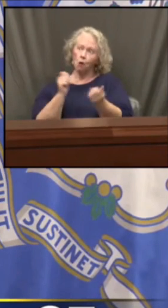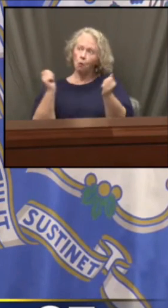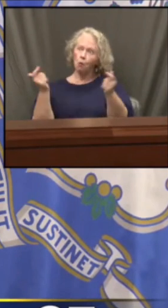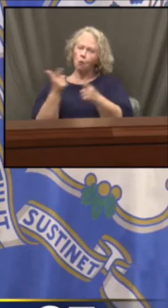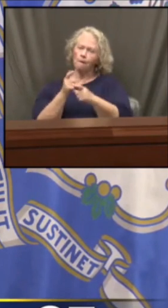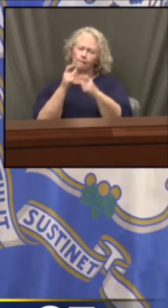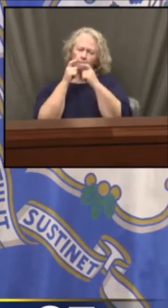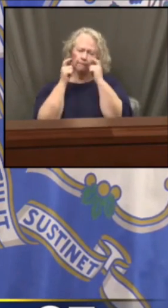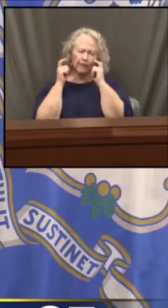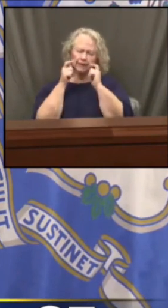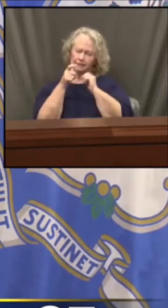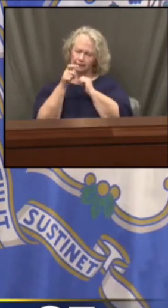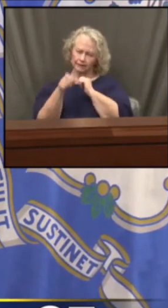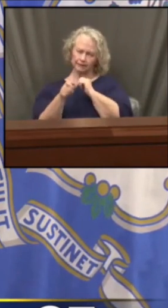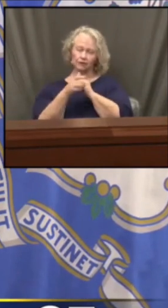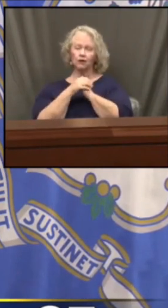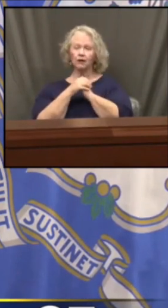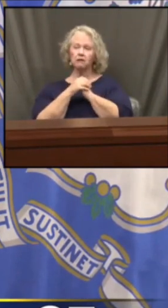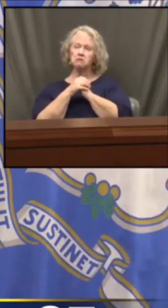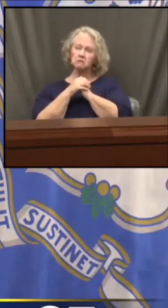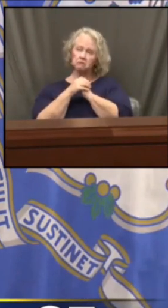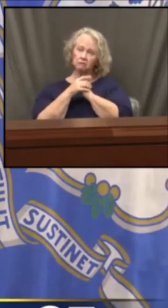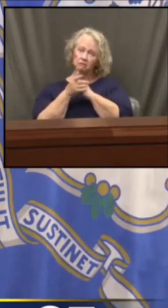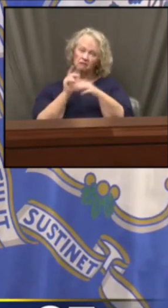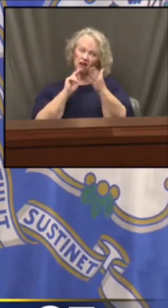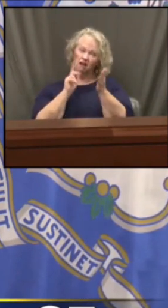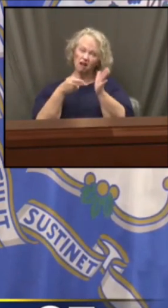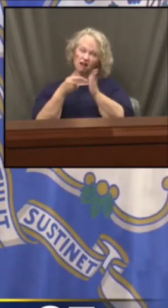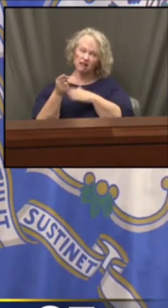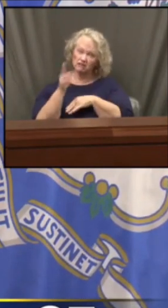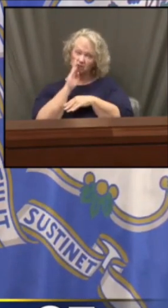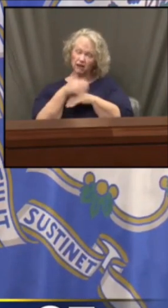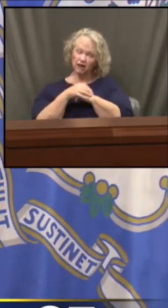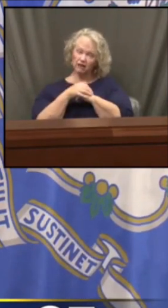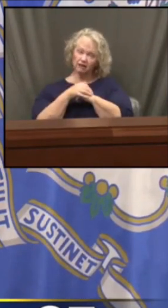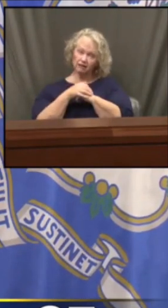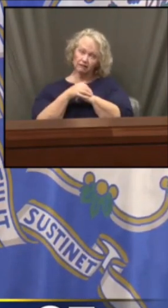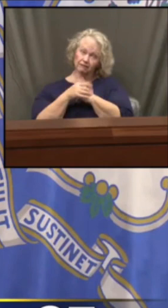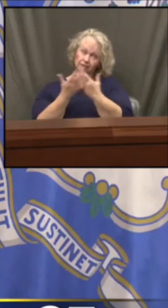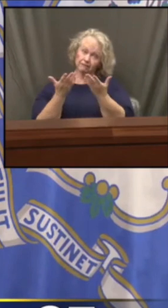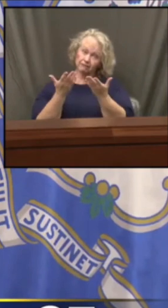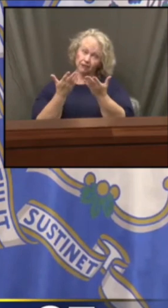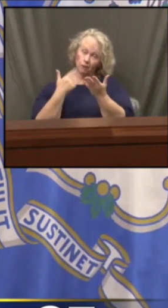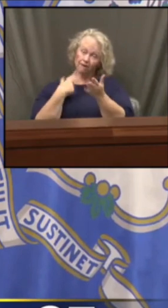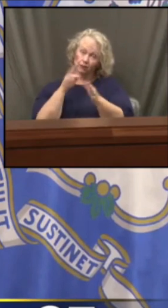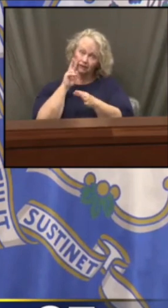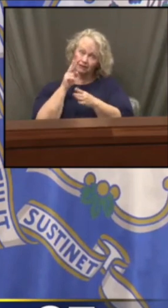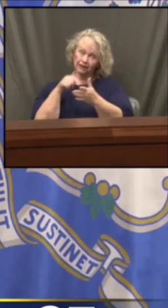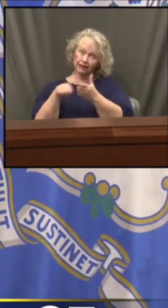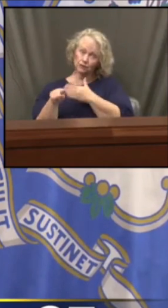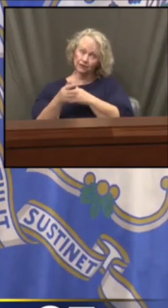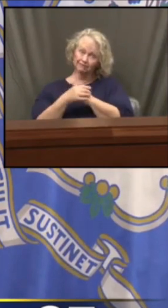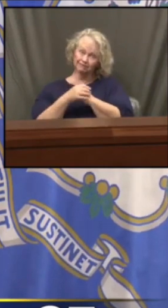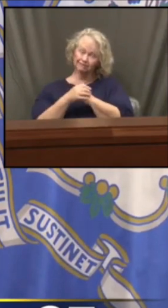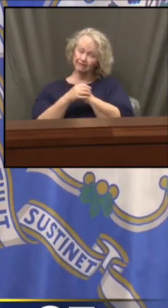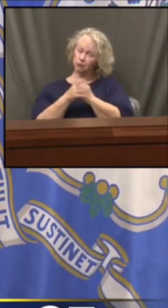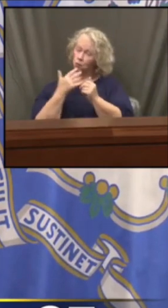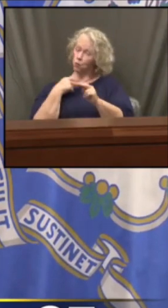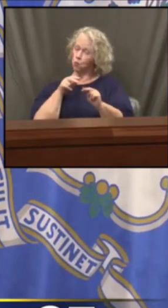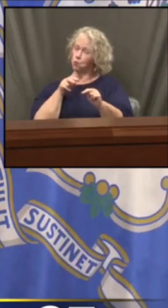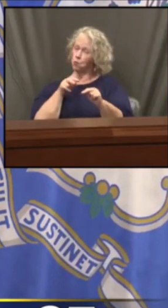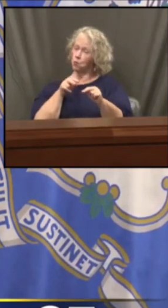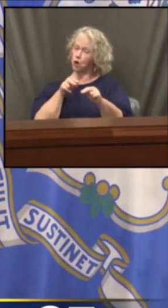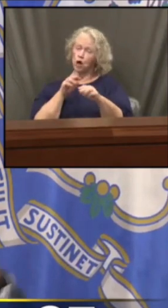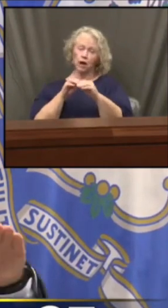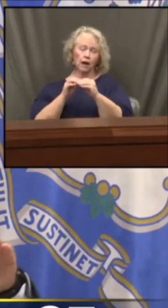has to wear a mask. But to be blunt about it, get back to me in a week. We're going to continue to watch these numbers very carefully. And